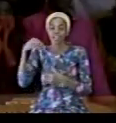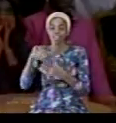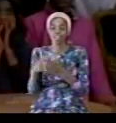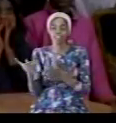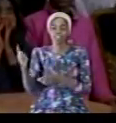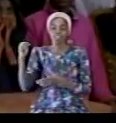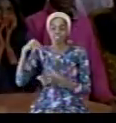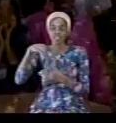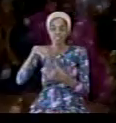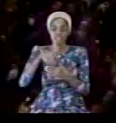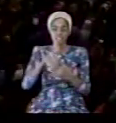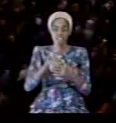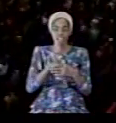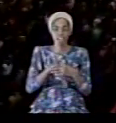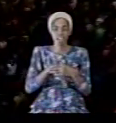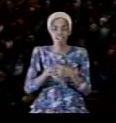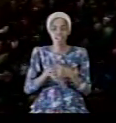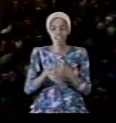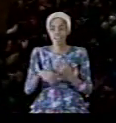inside, in the